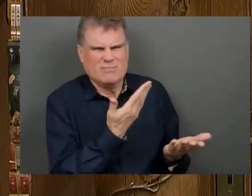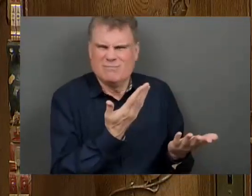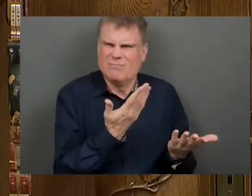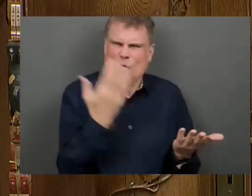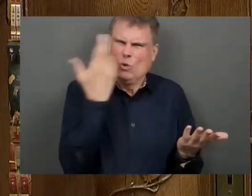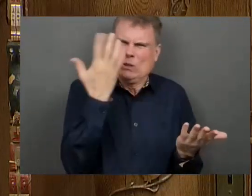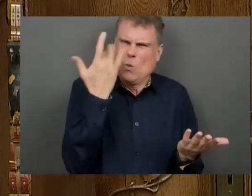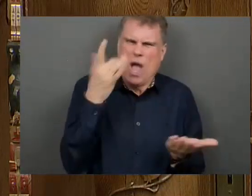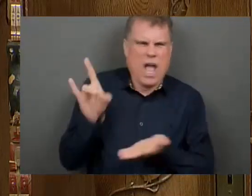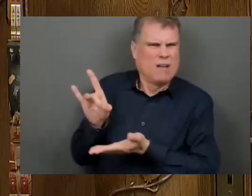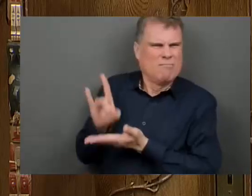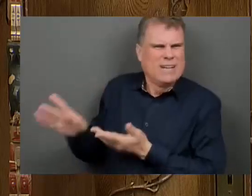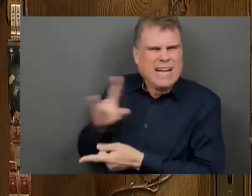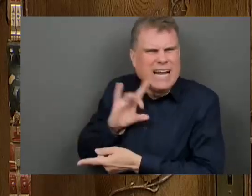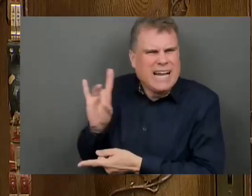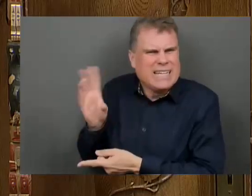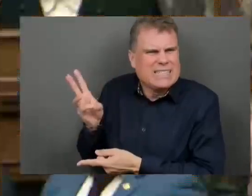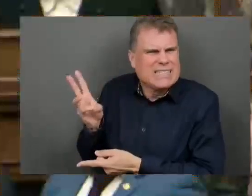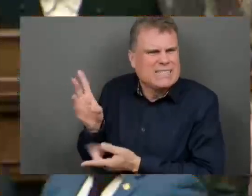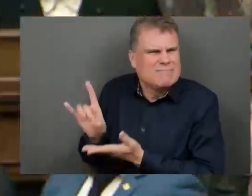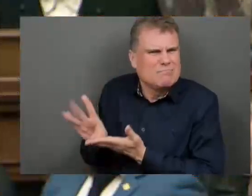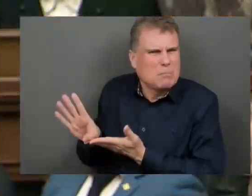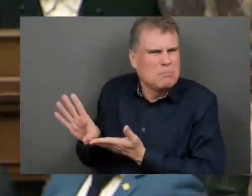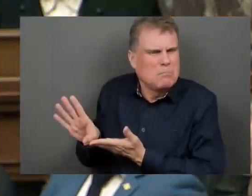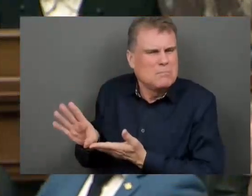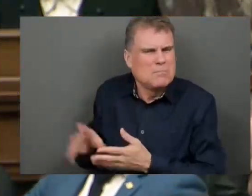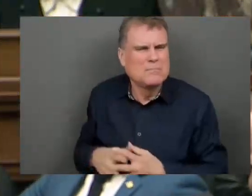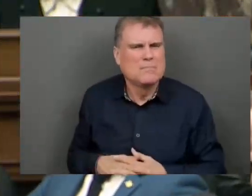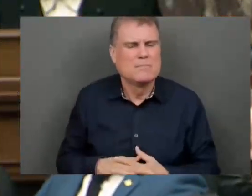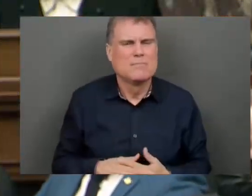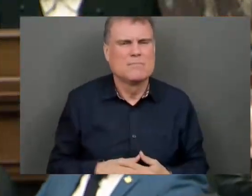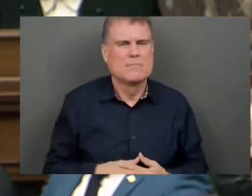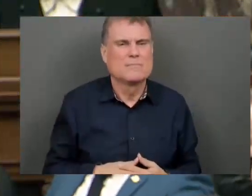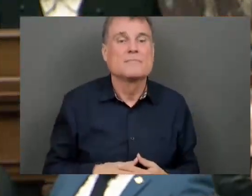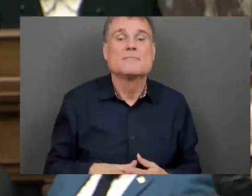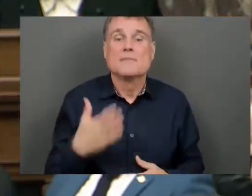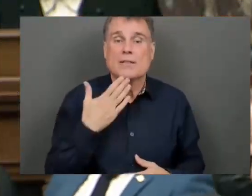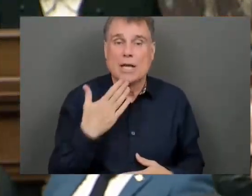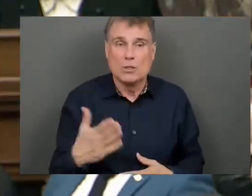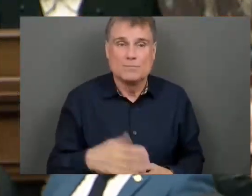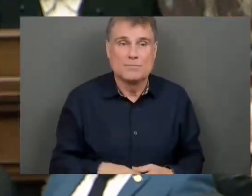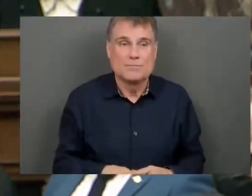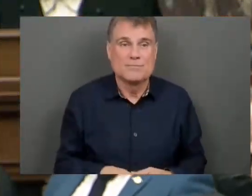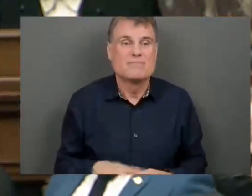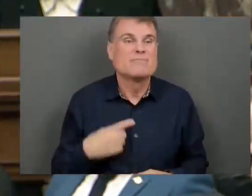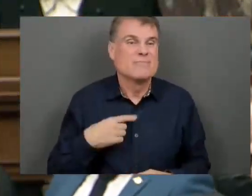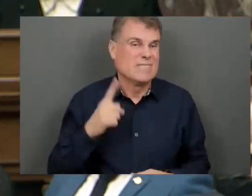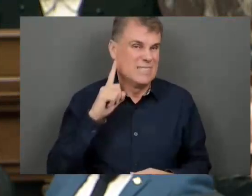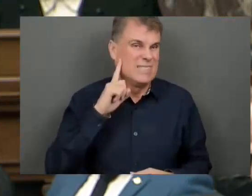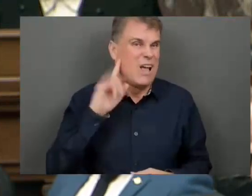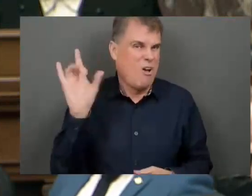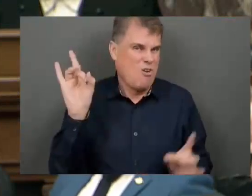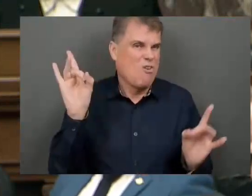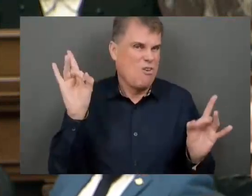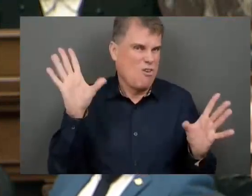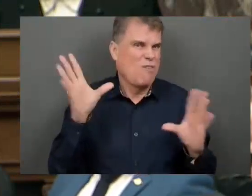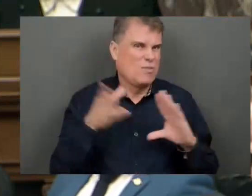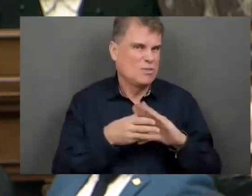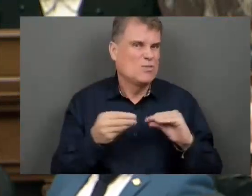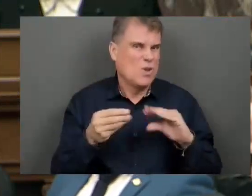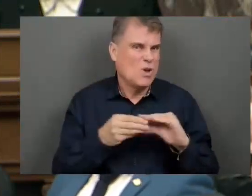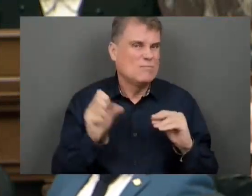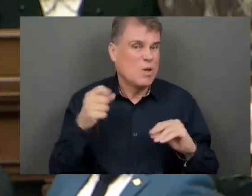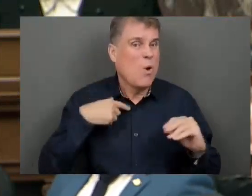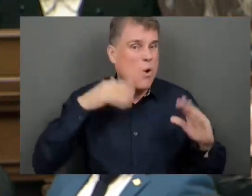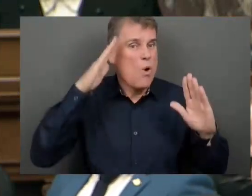Minister. Thank you, Mr. Speaker. That sounds like a terrible story, and I hope that the member will bring that directly to my office so we can